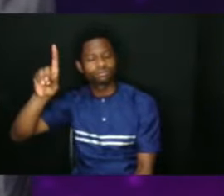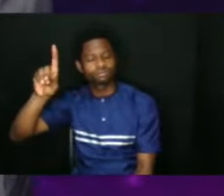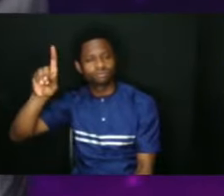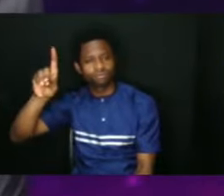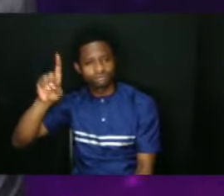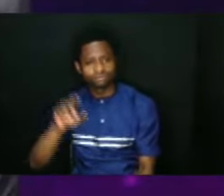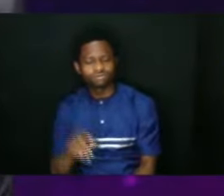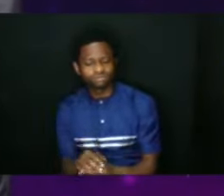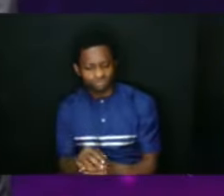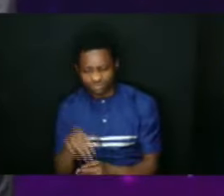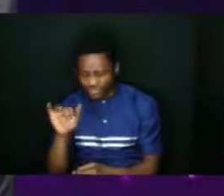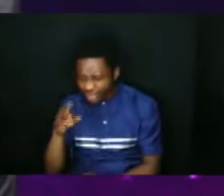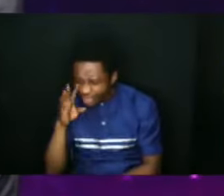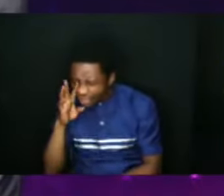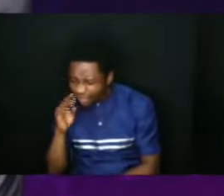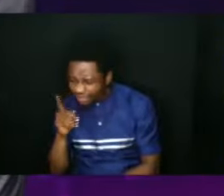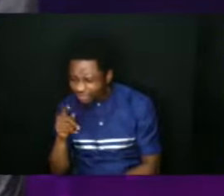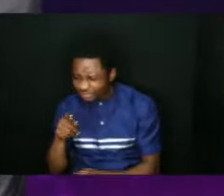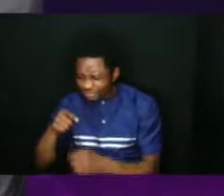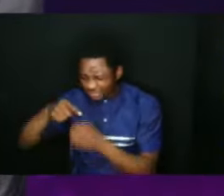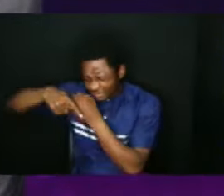Emerald is deep green.